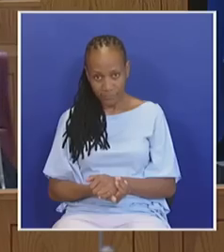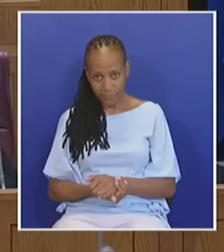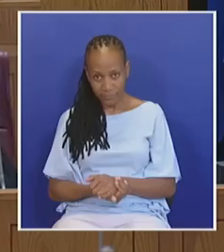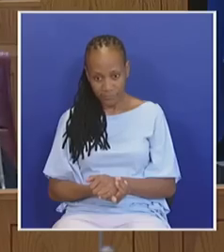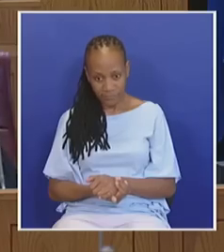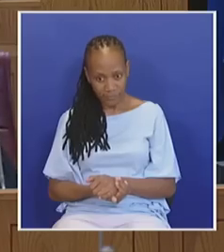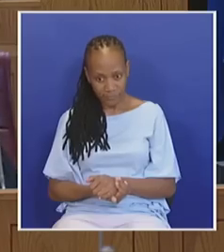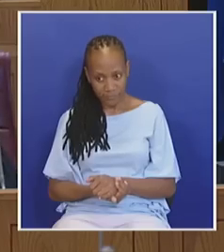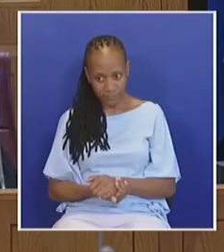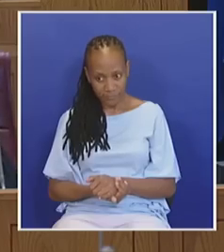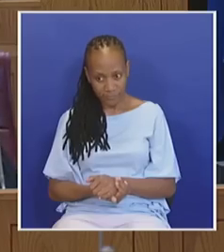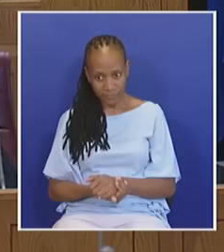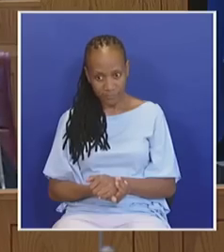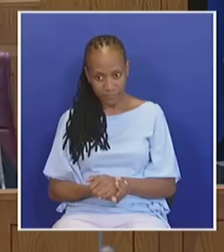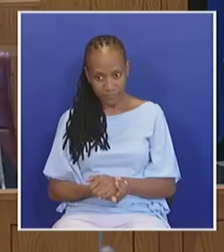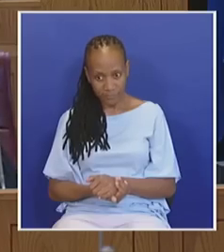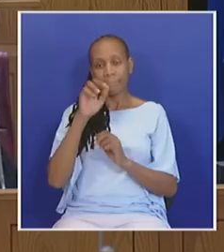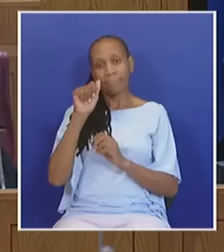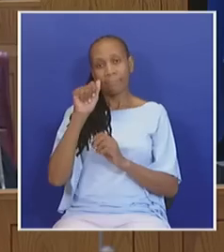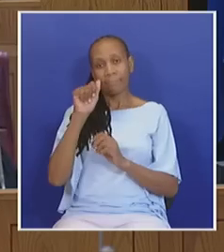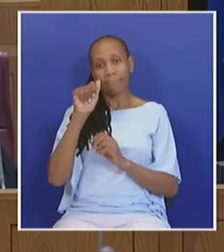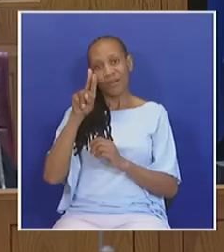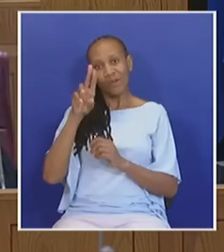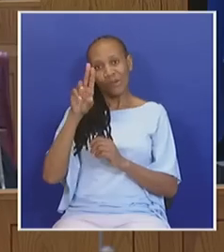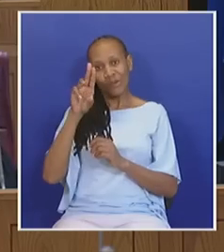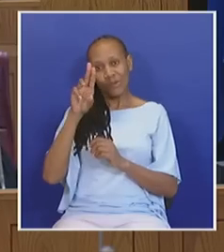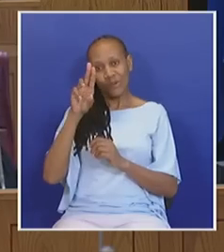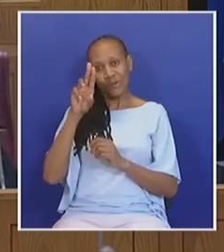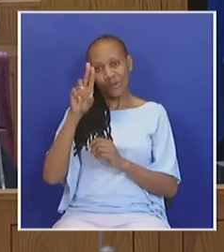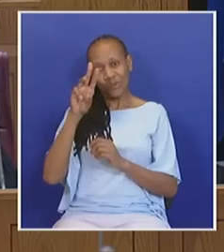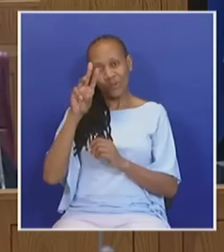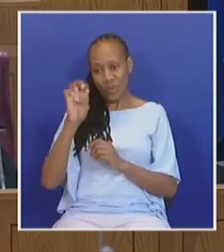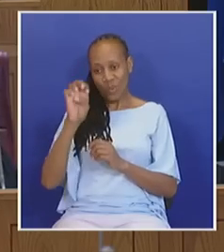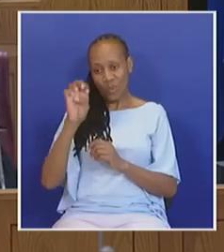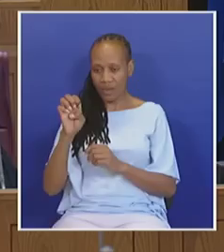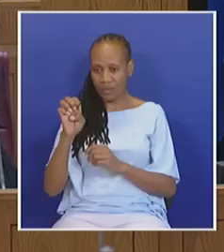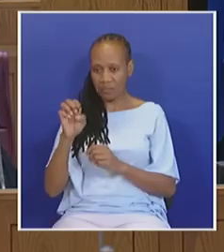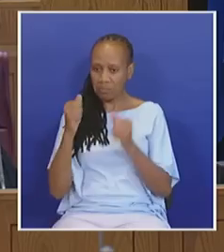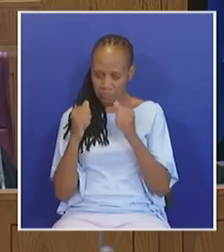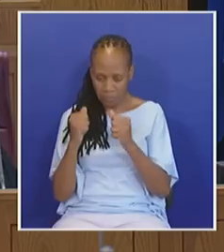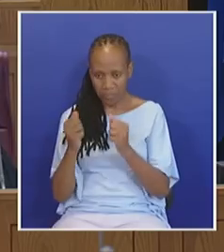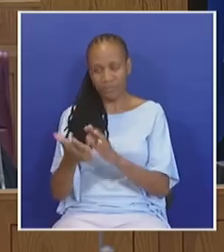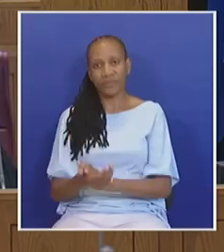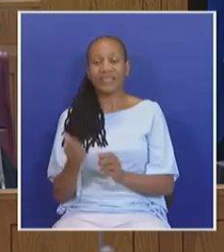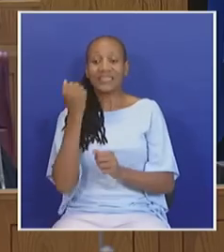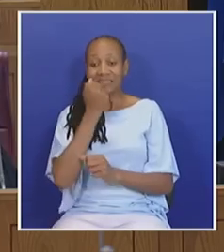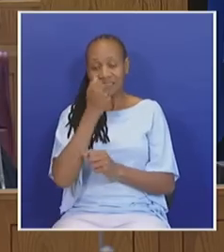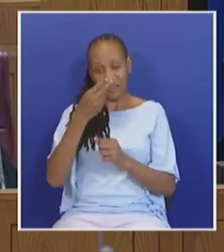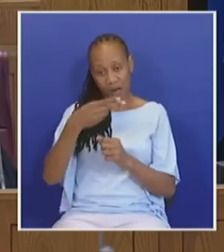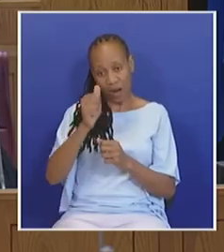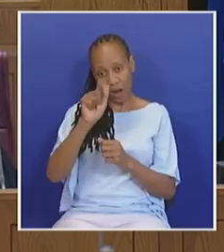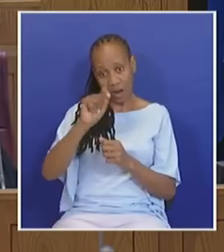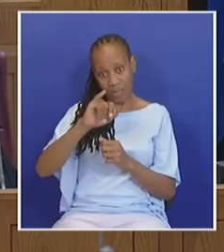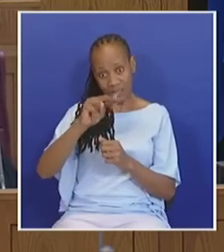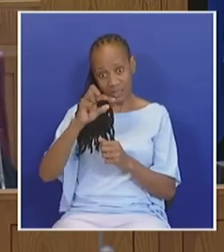Honorable Magui has been here for 2 years. He's not on the system. Honorable Hatton, my apologies once again. I know that the last